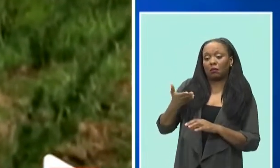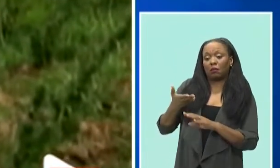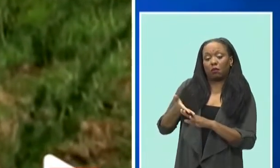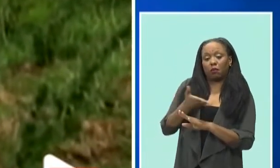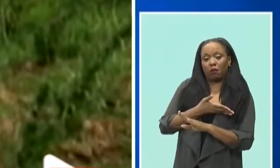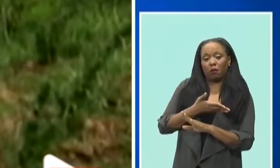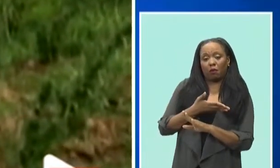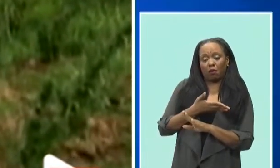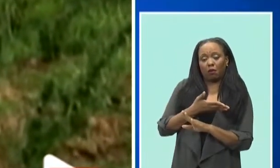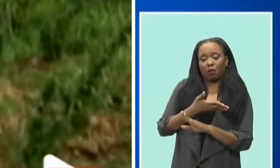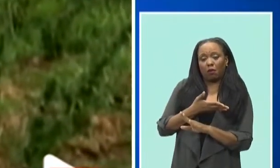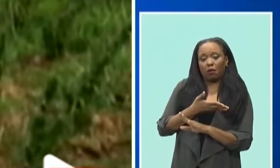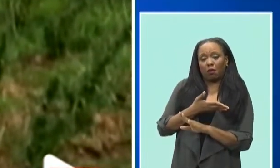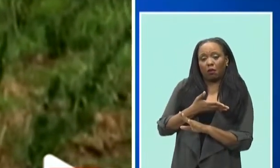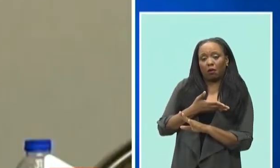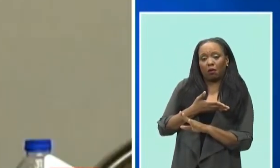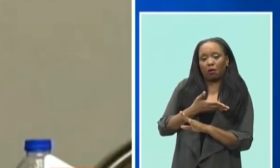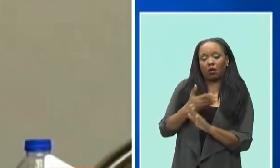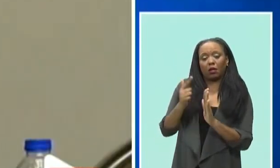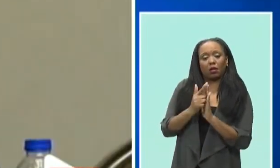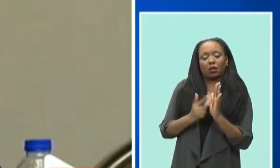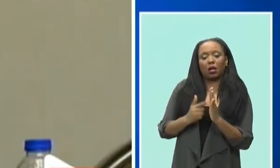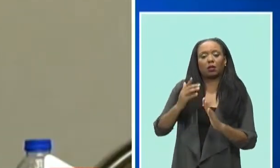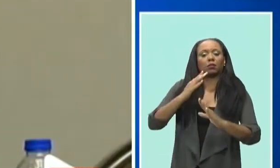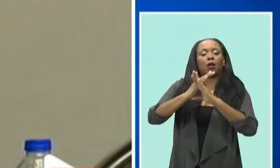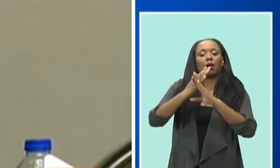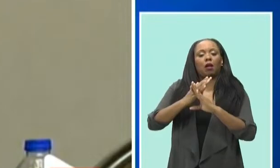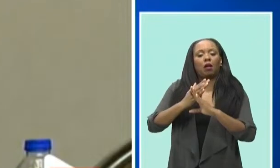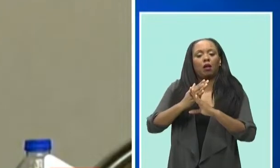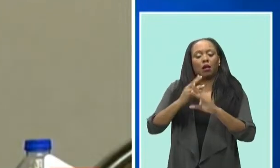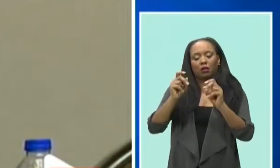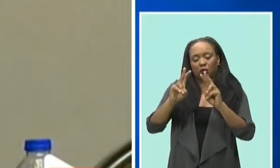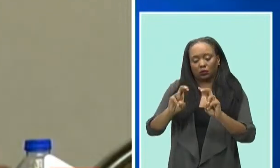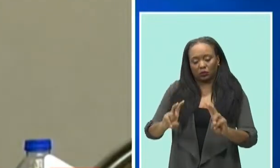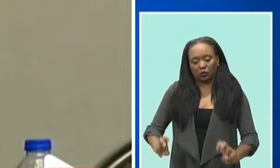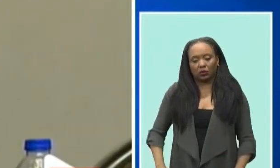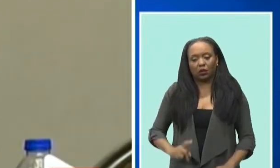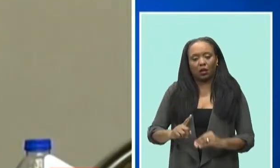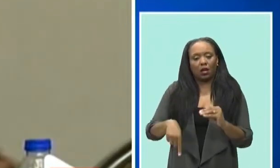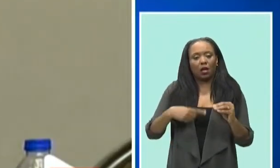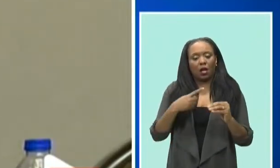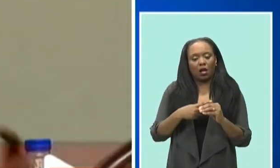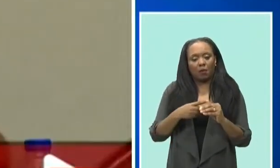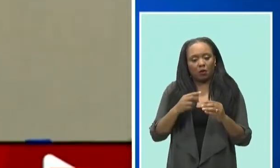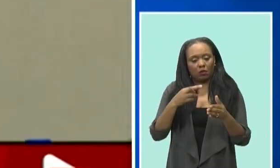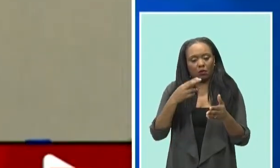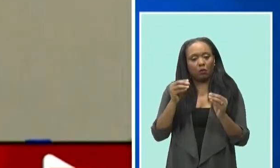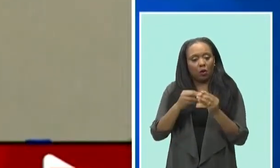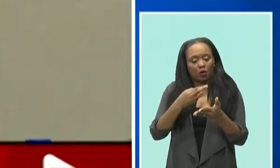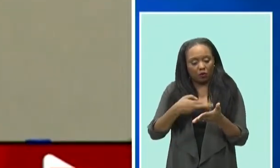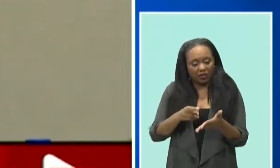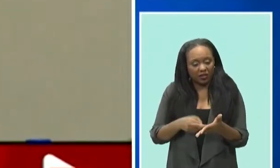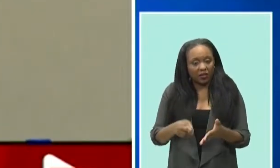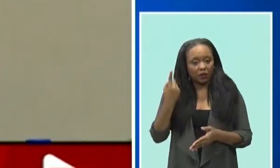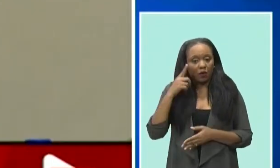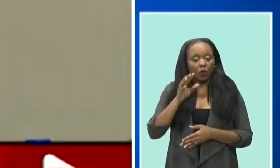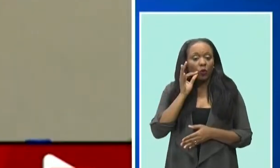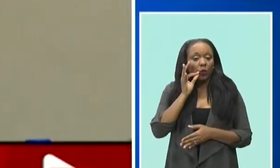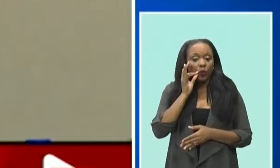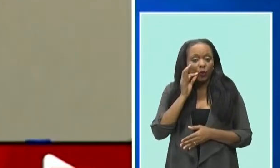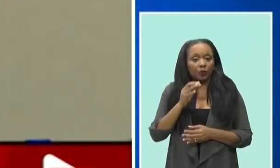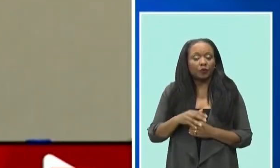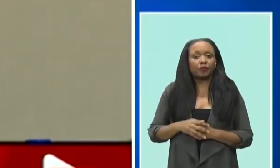trial research on the use of marijuana. The proper controlled randomized, double-blind randomized trials will come